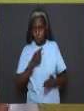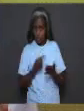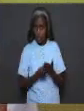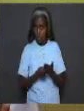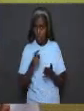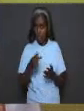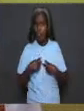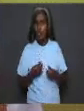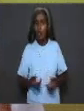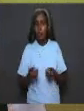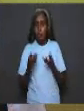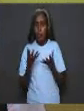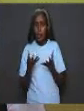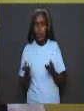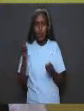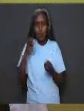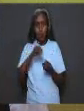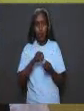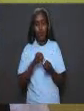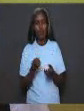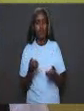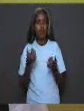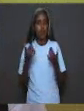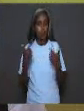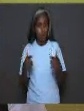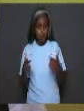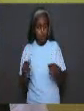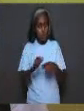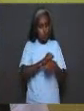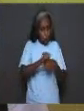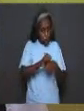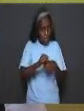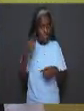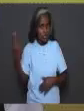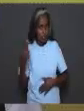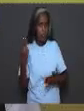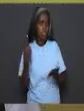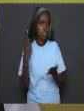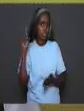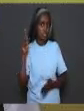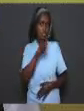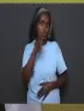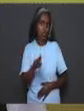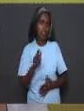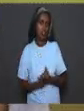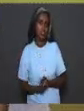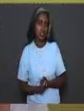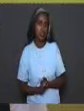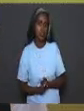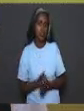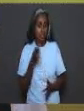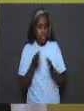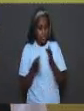have many more opportunities to practice using these equations. If